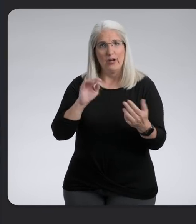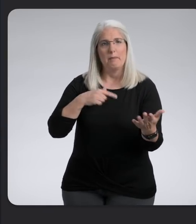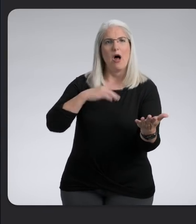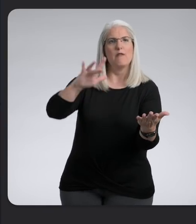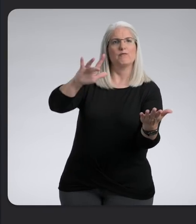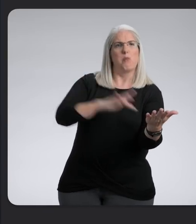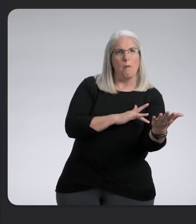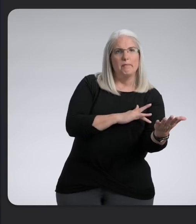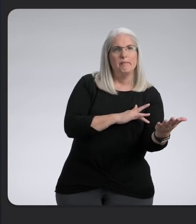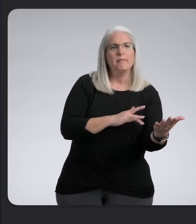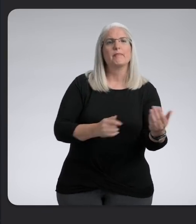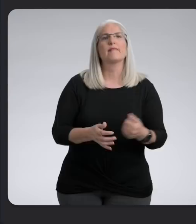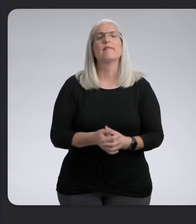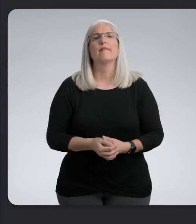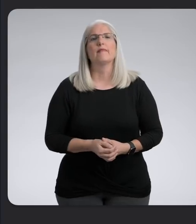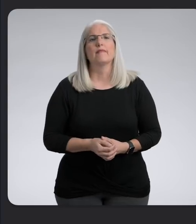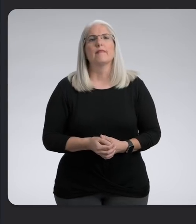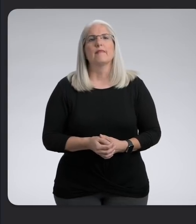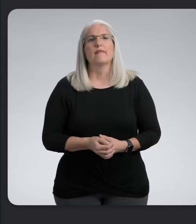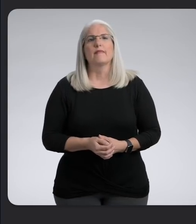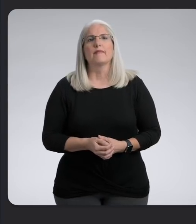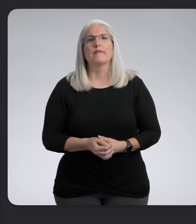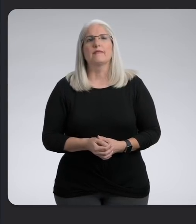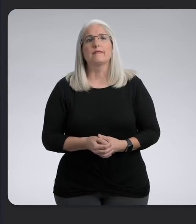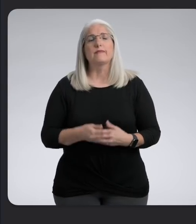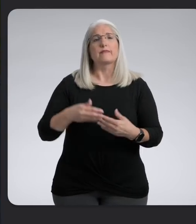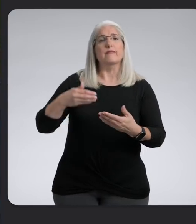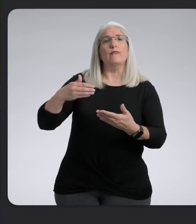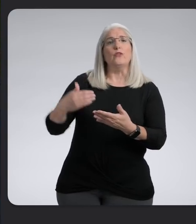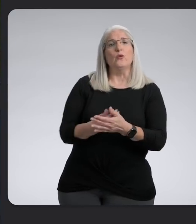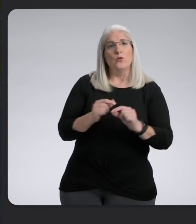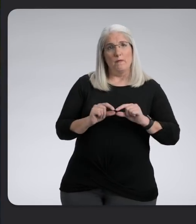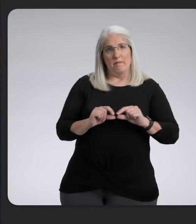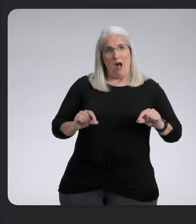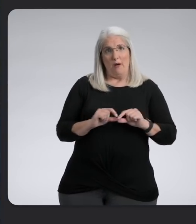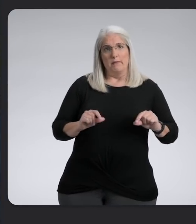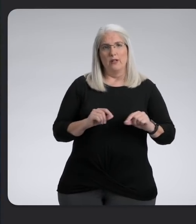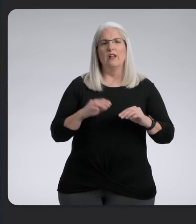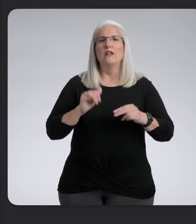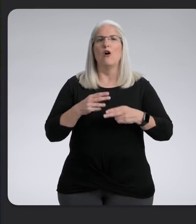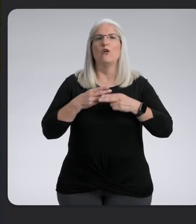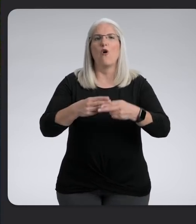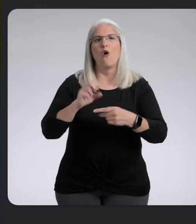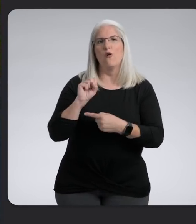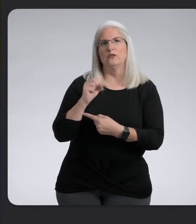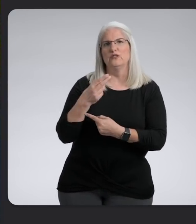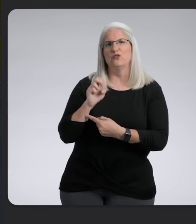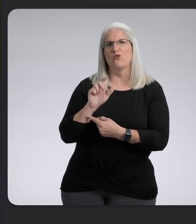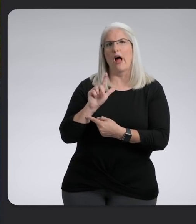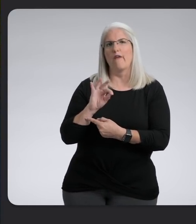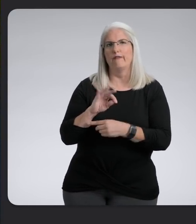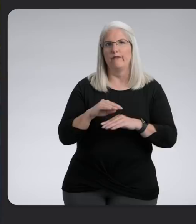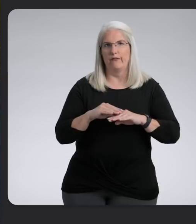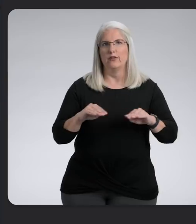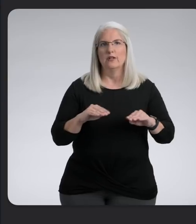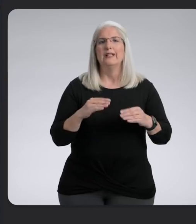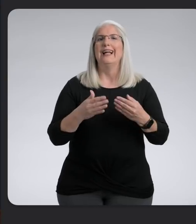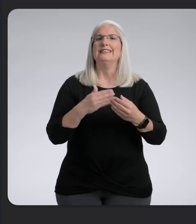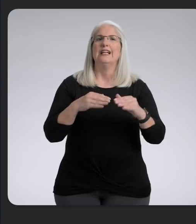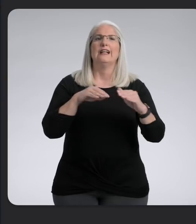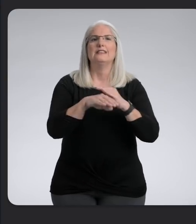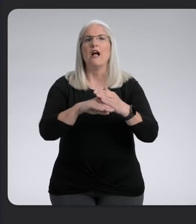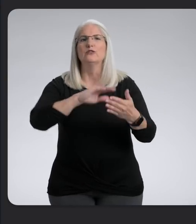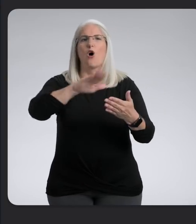down to minimize it into a new area we're calling the shelf. The shelf gives me easy access to all open windows of an app. Let's